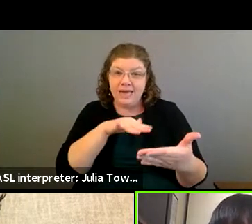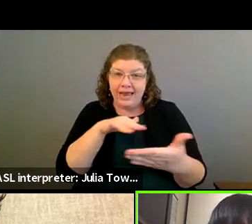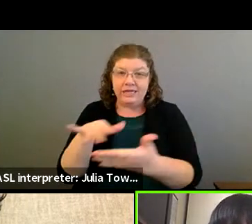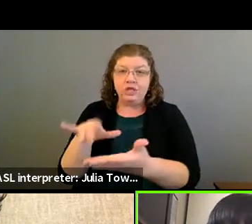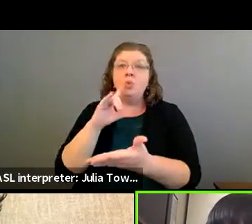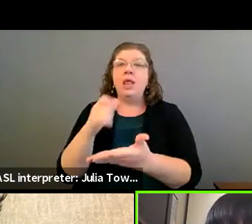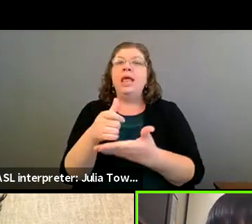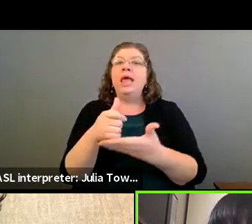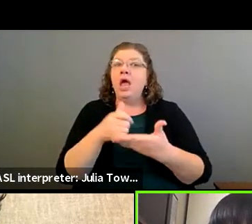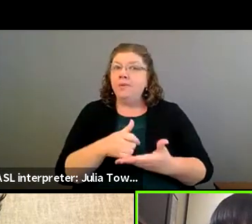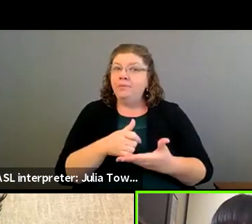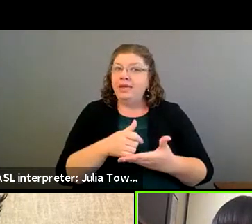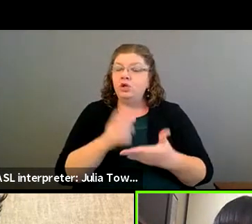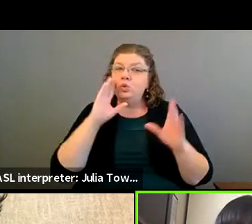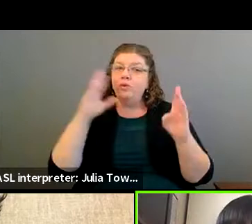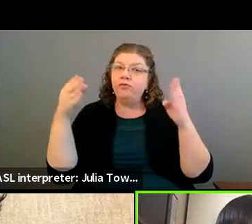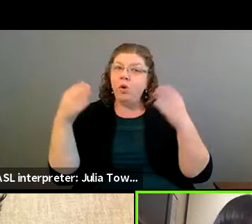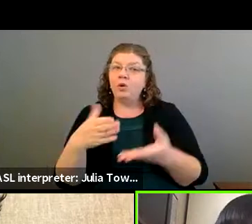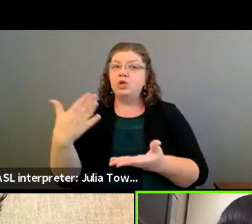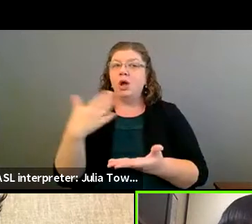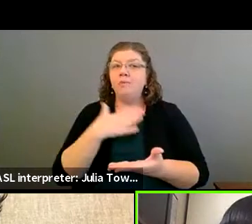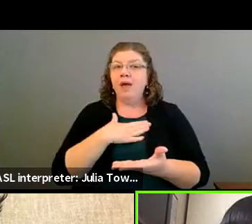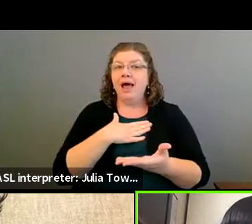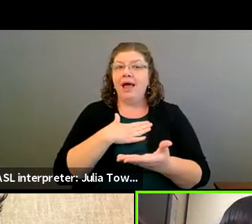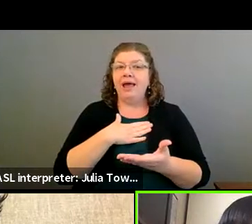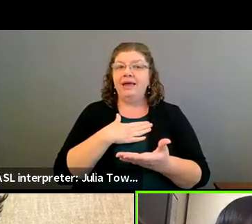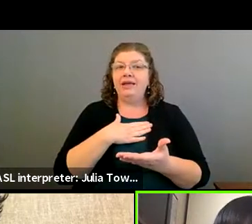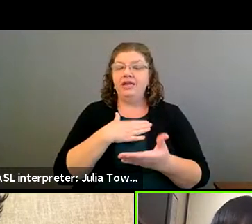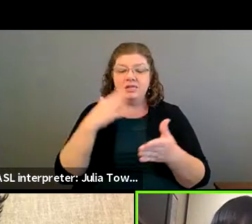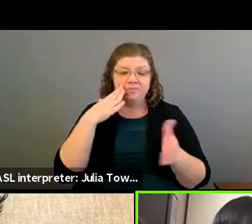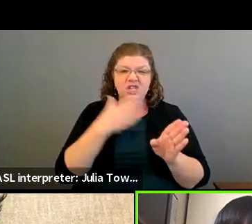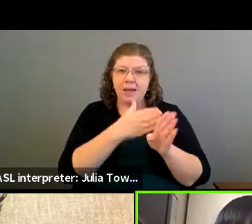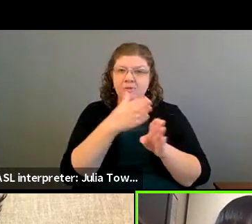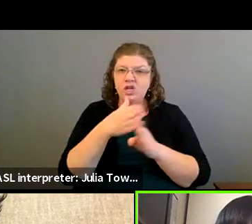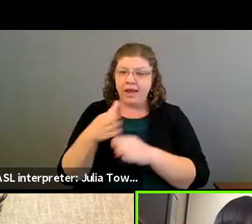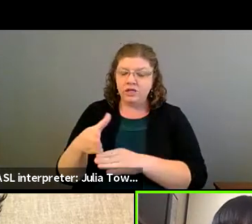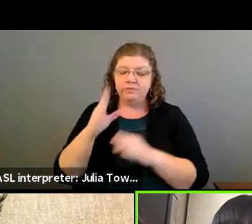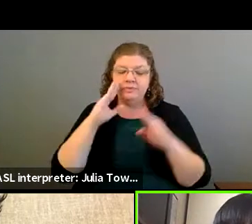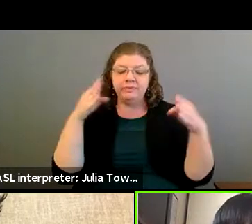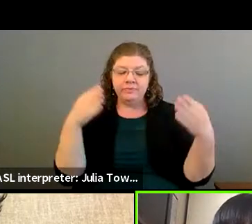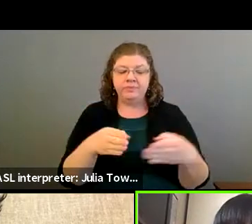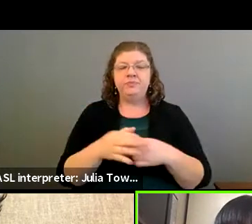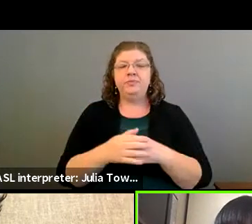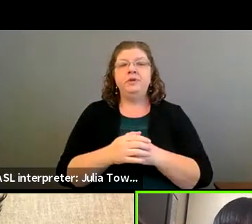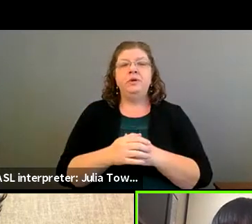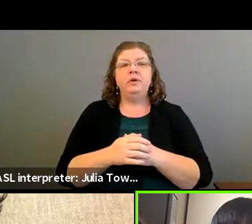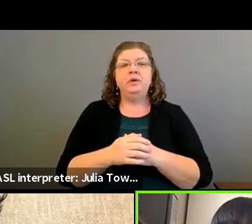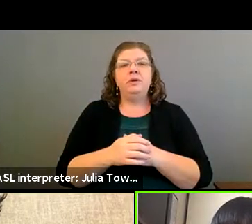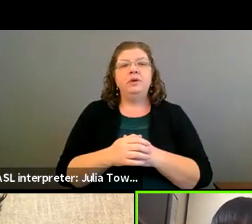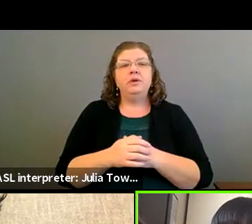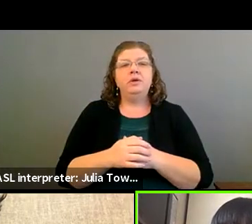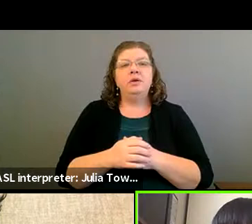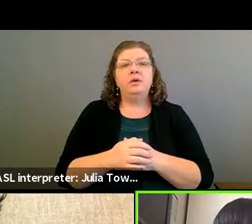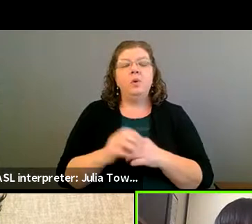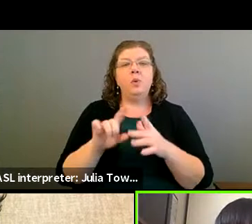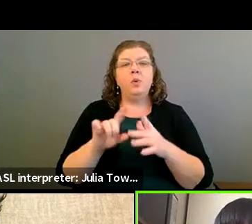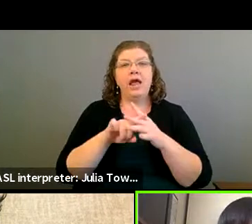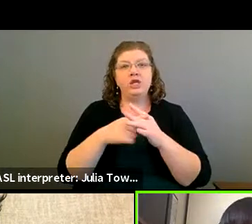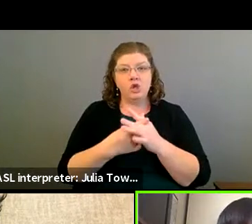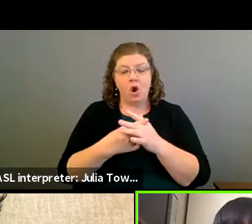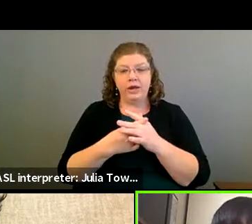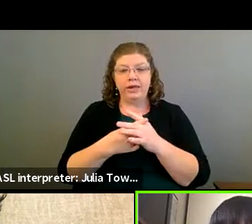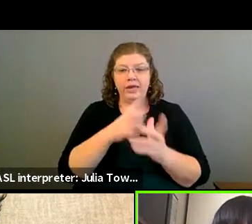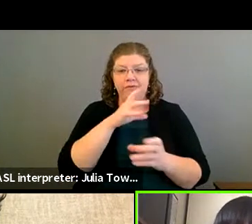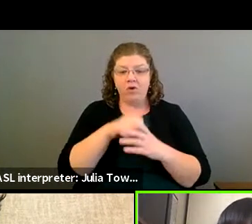to be focused on my subjects. When I start to be dedicated on all the things that I do,